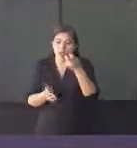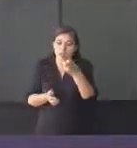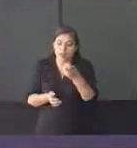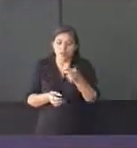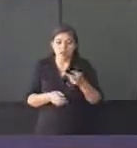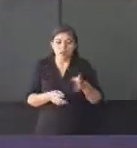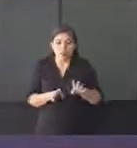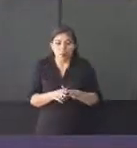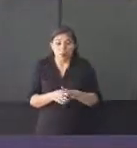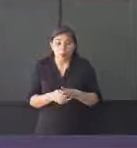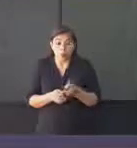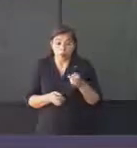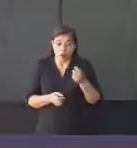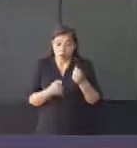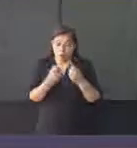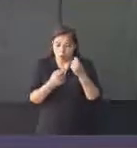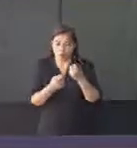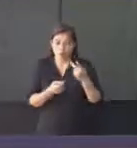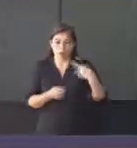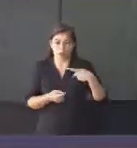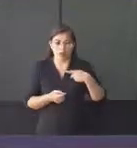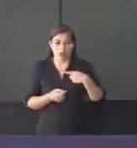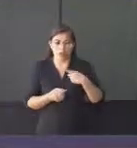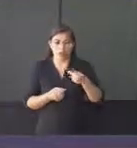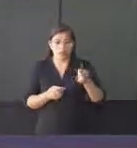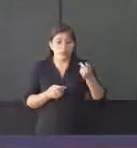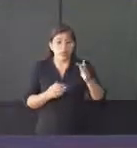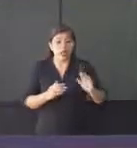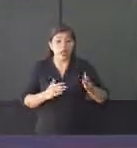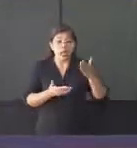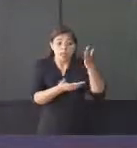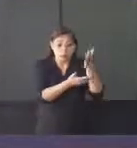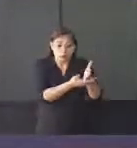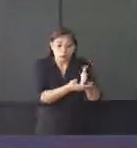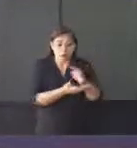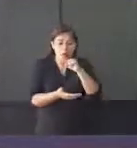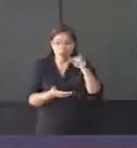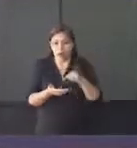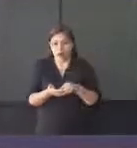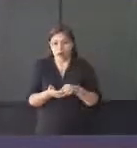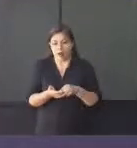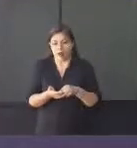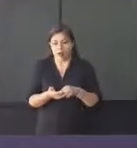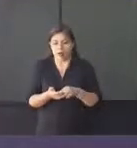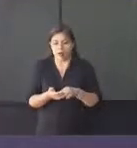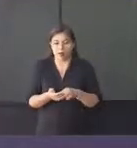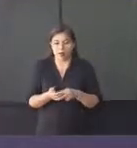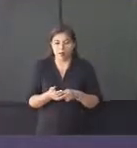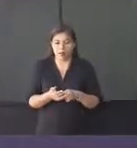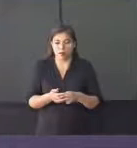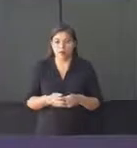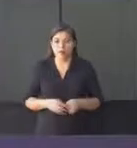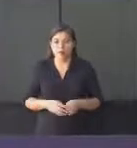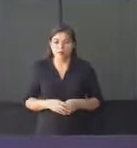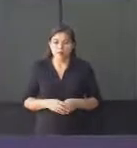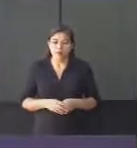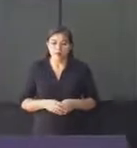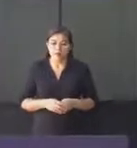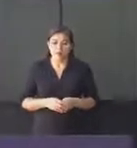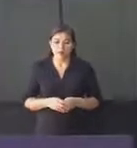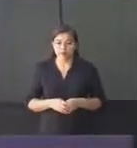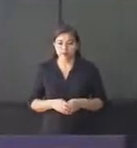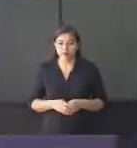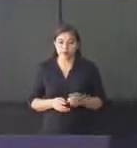picture and signalize. Therefore, nobody can arrive in Italy illegally. After the